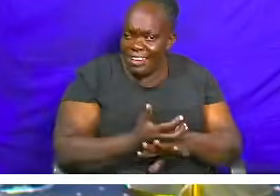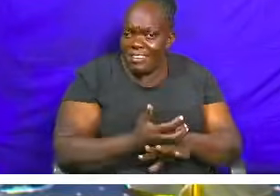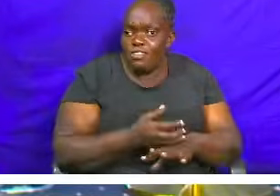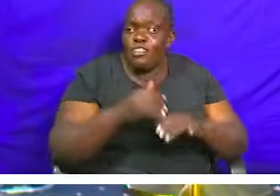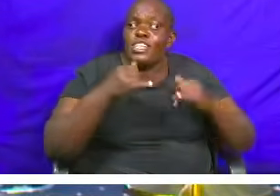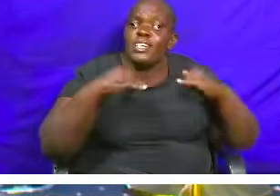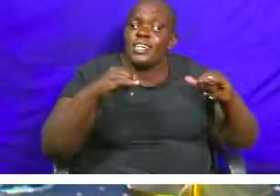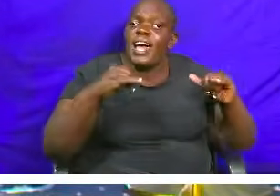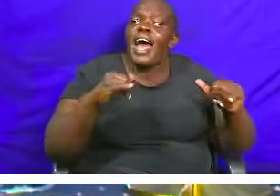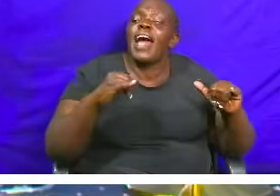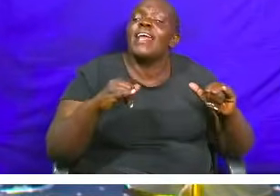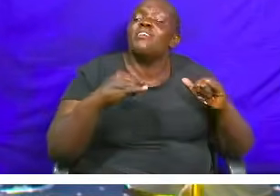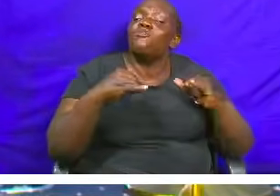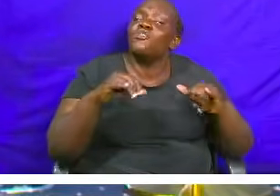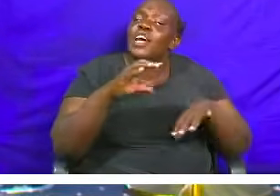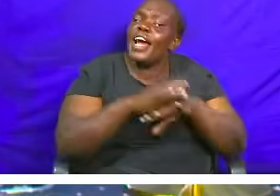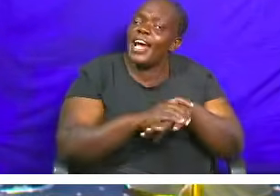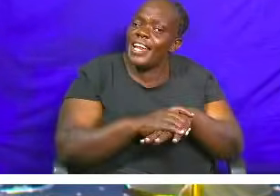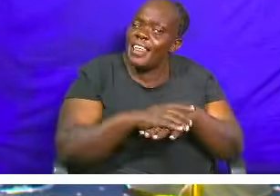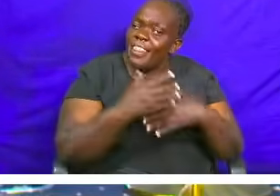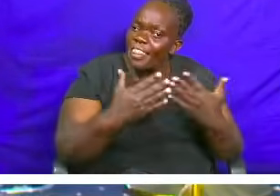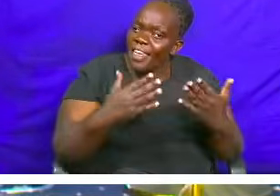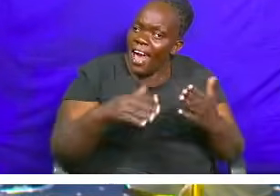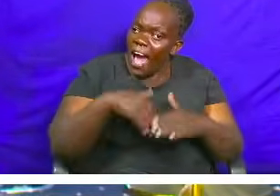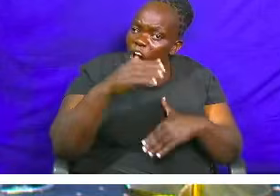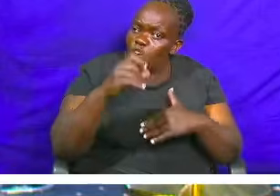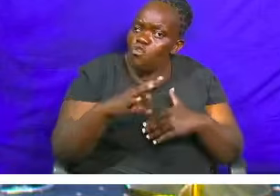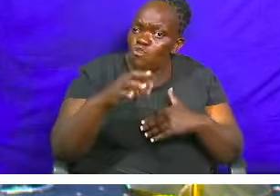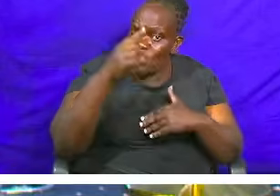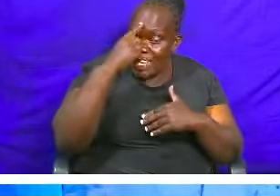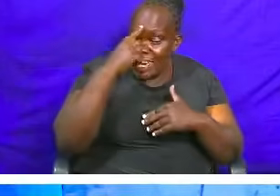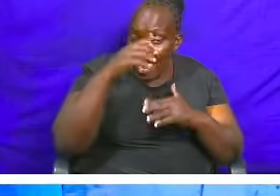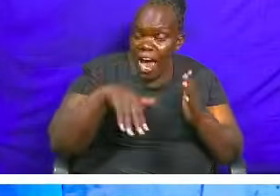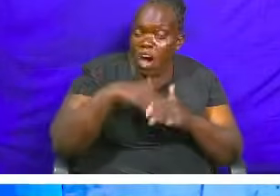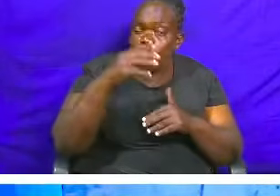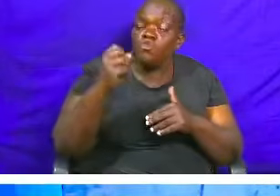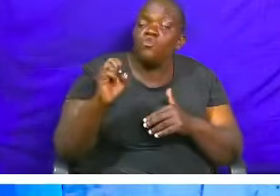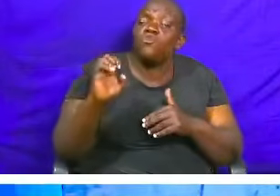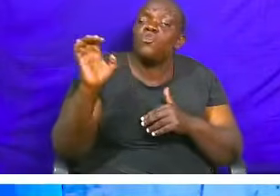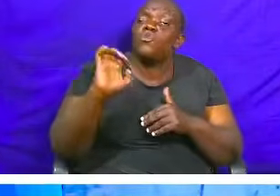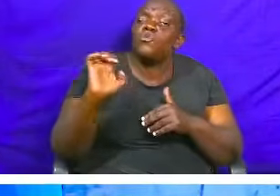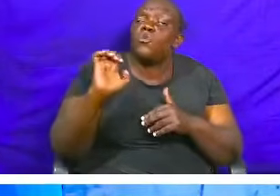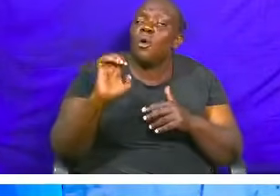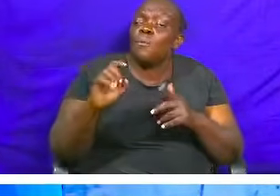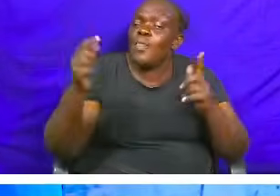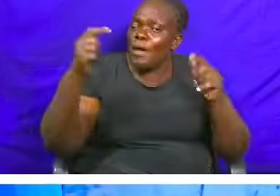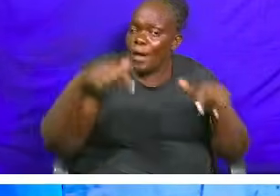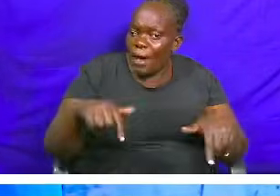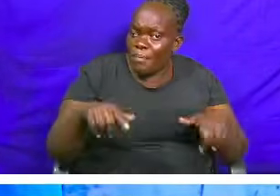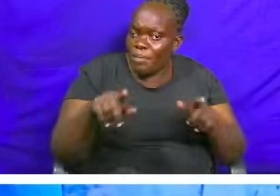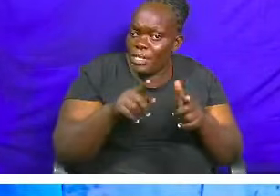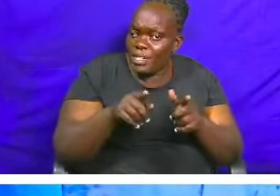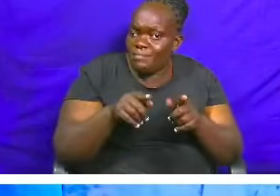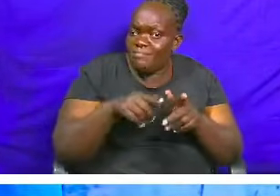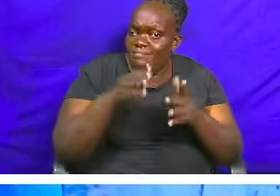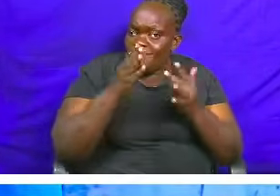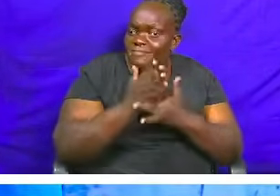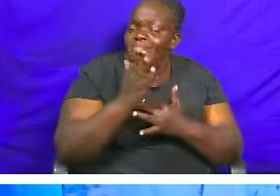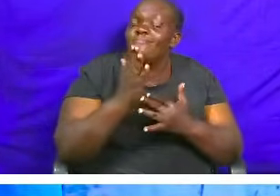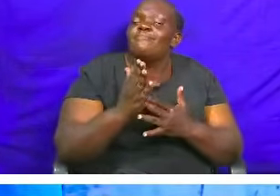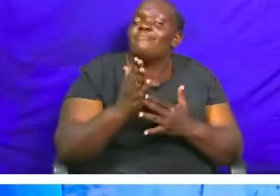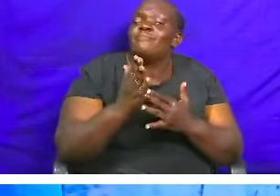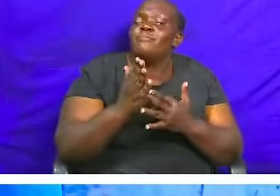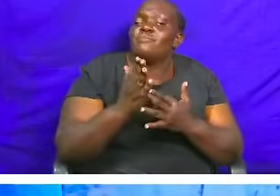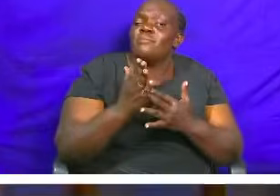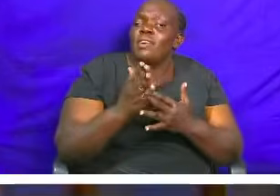as far as getting product out of India, out of Europe, because when they can't pass through the Strait of Hormuz,